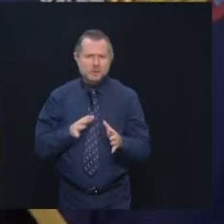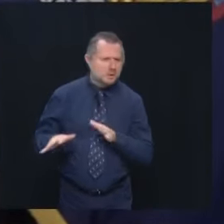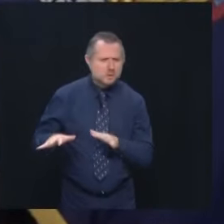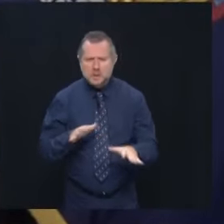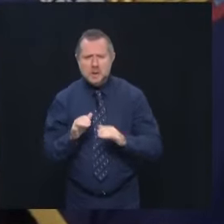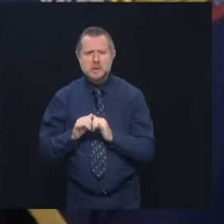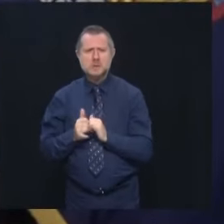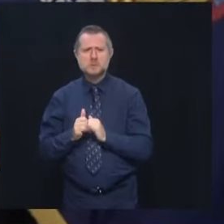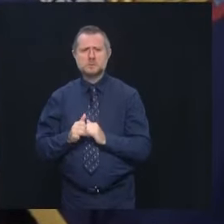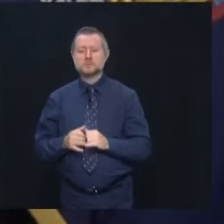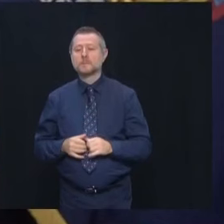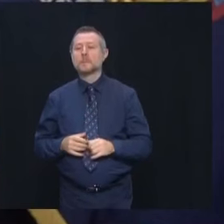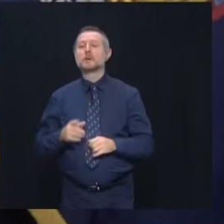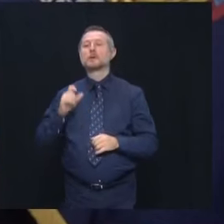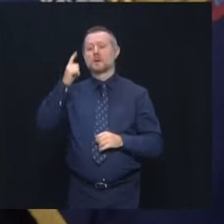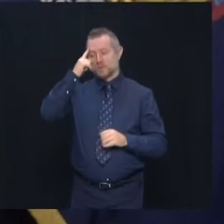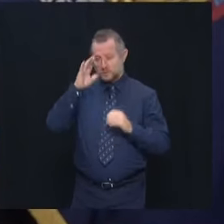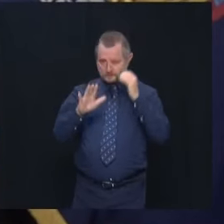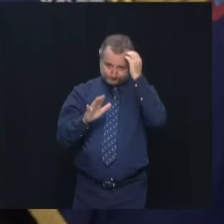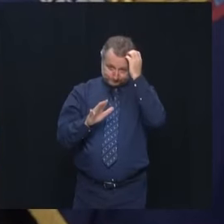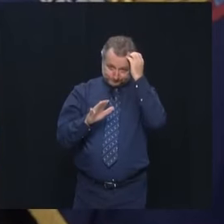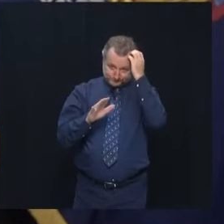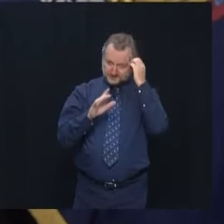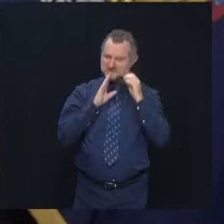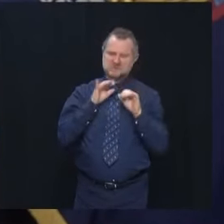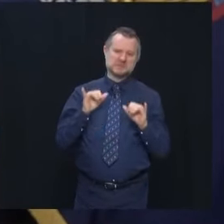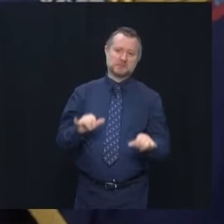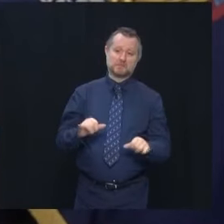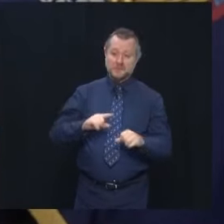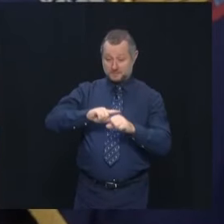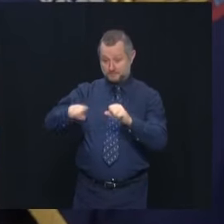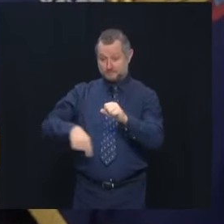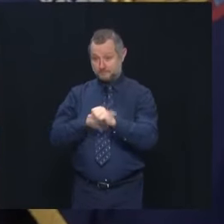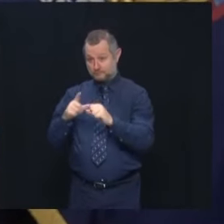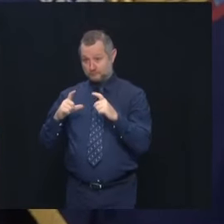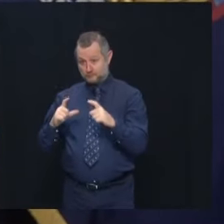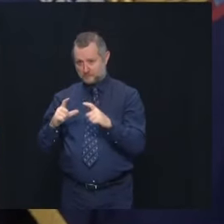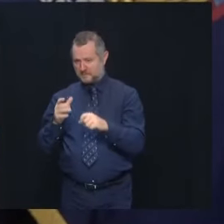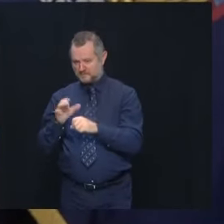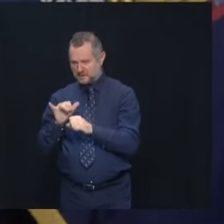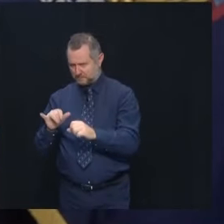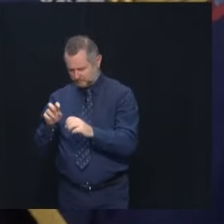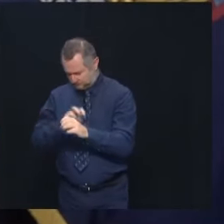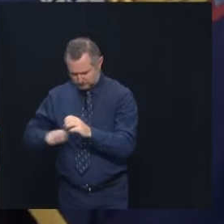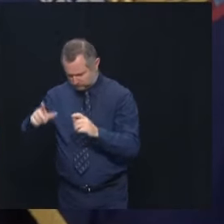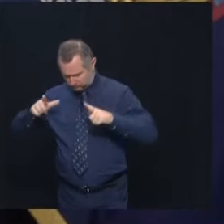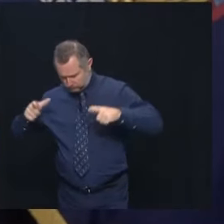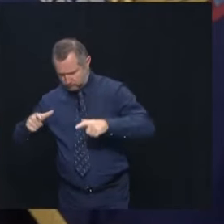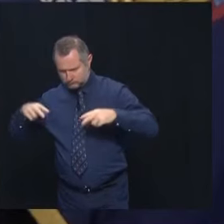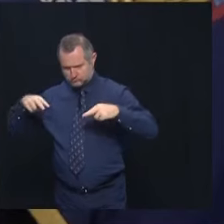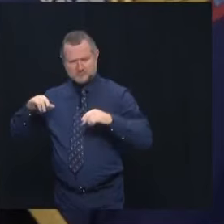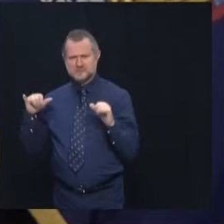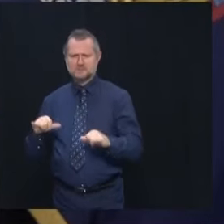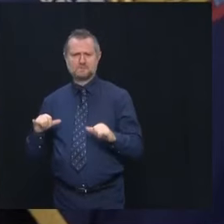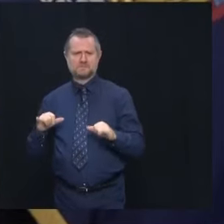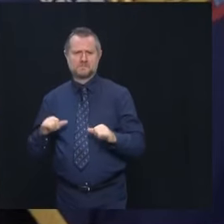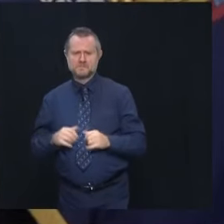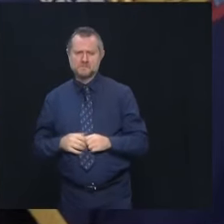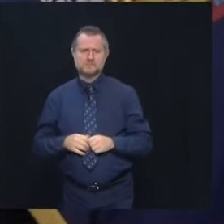the enforcement winds up the same. You draw the lines, and then the enforcement is the enforcement. And the enforcement